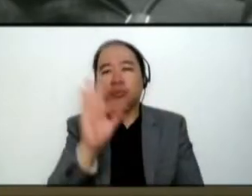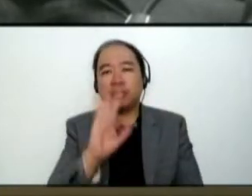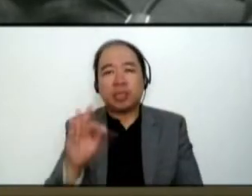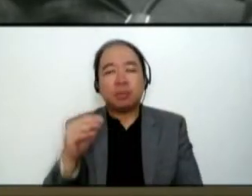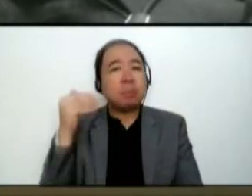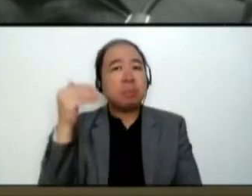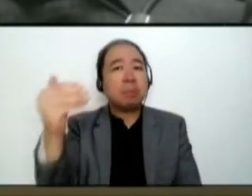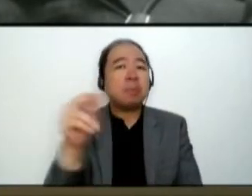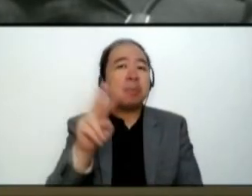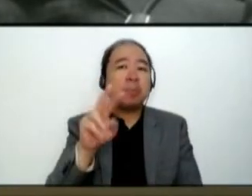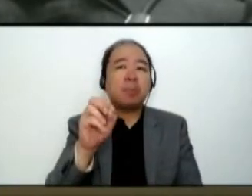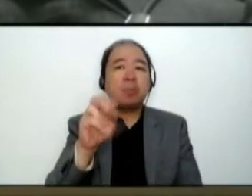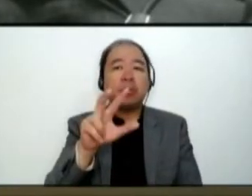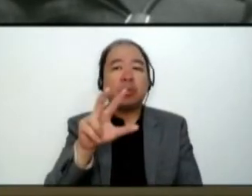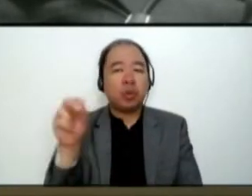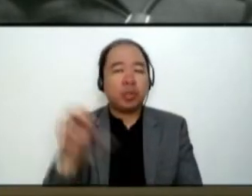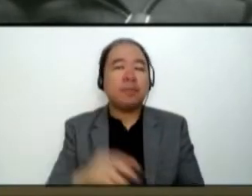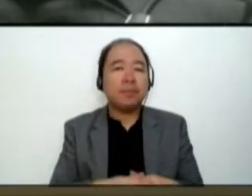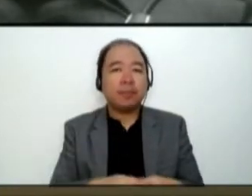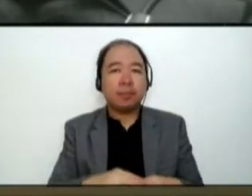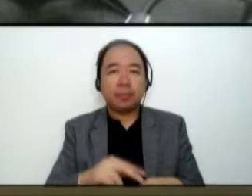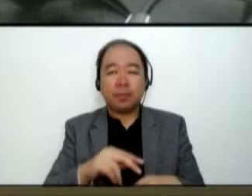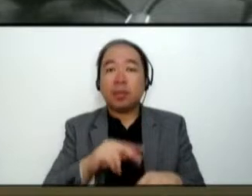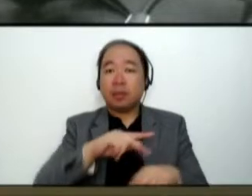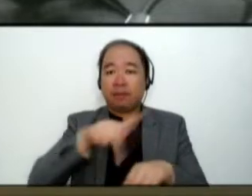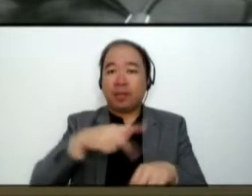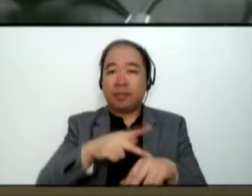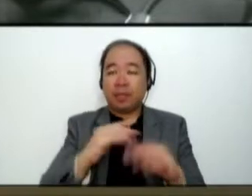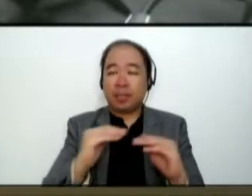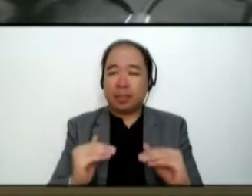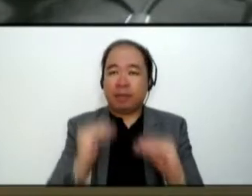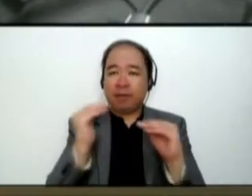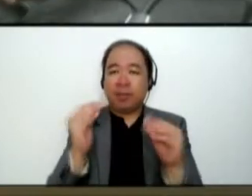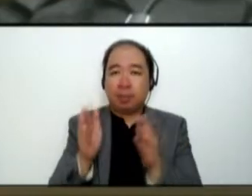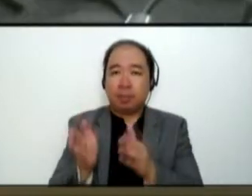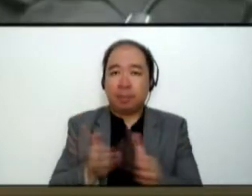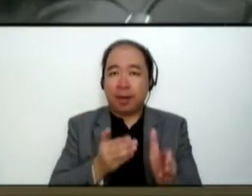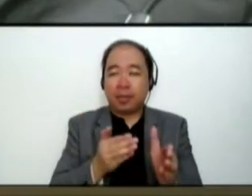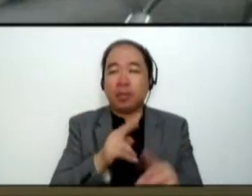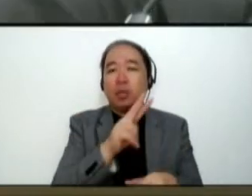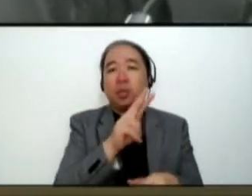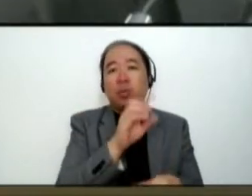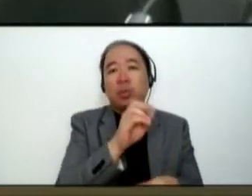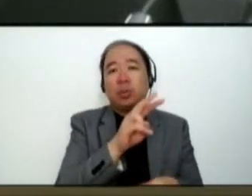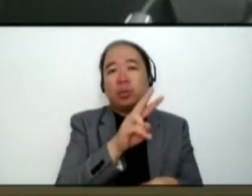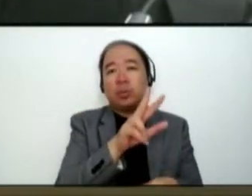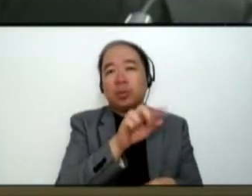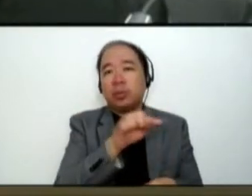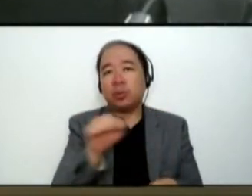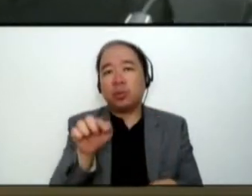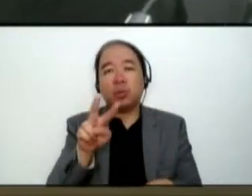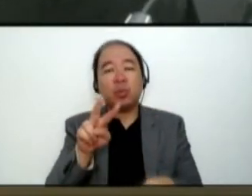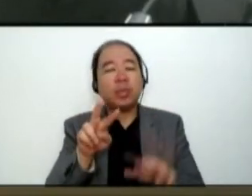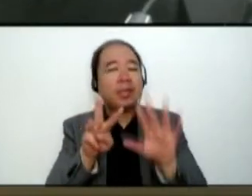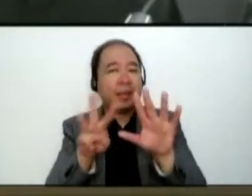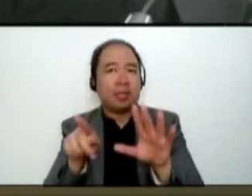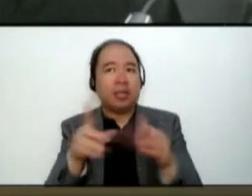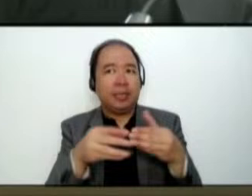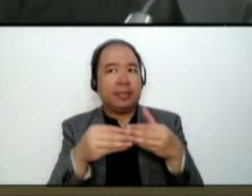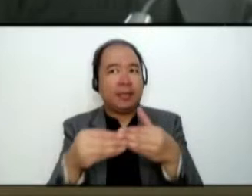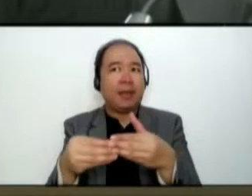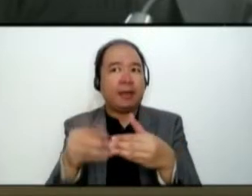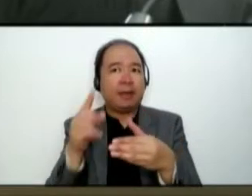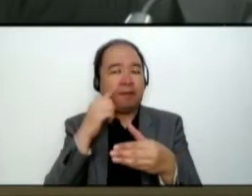Philippine Development Plan for 2023 to 2028, our national blueprint for development in the country, has